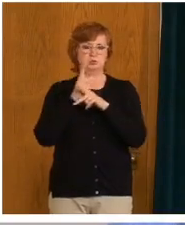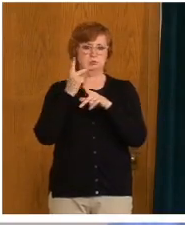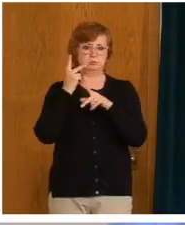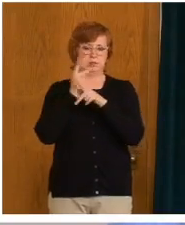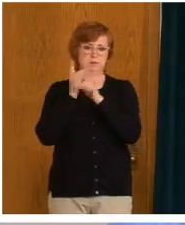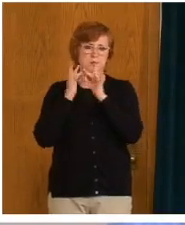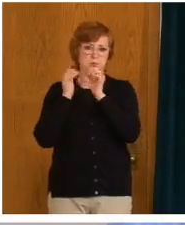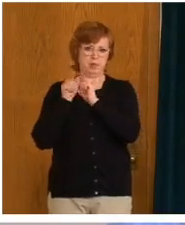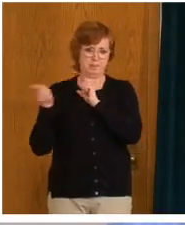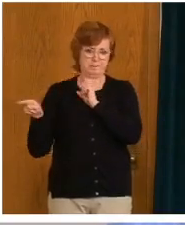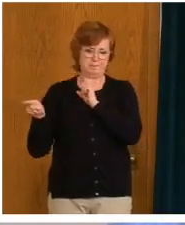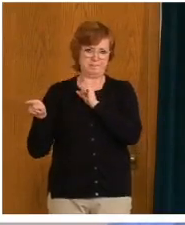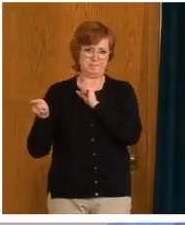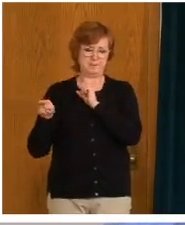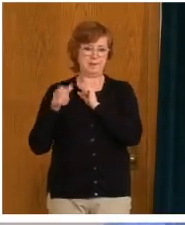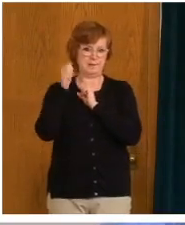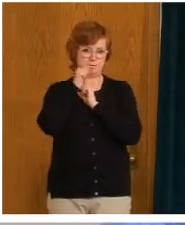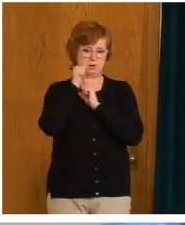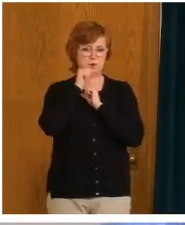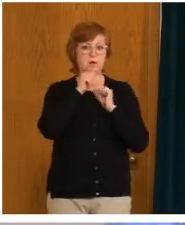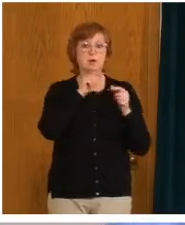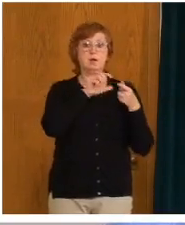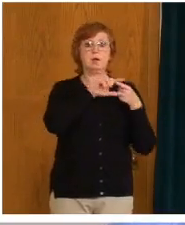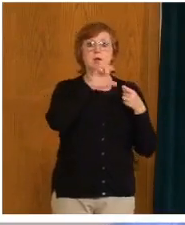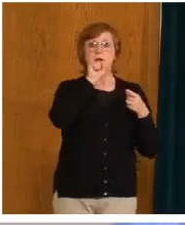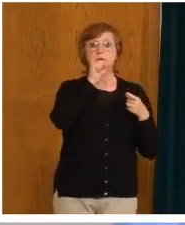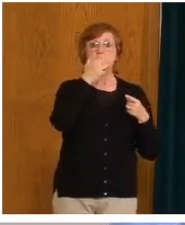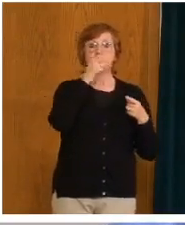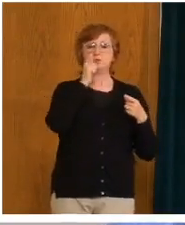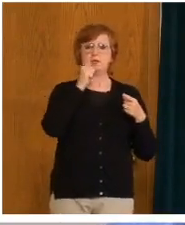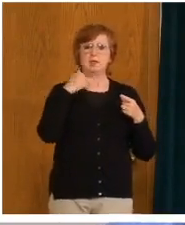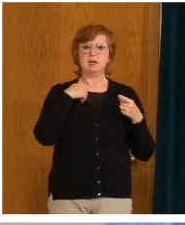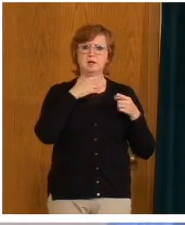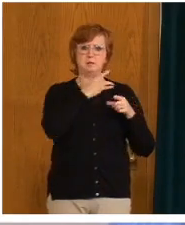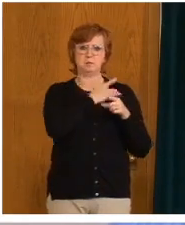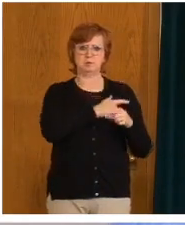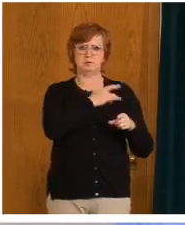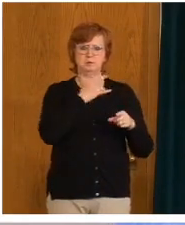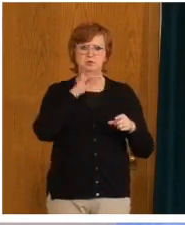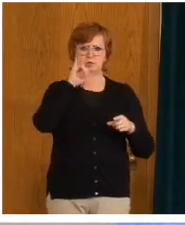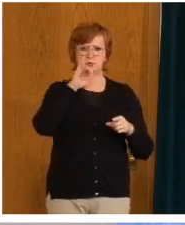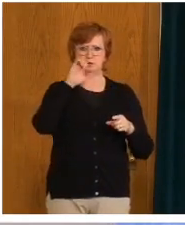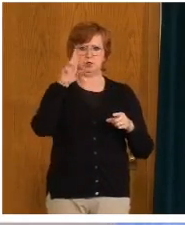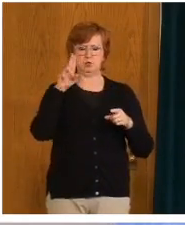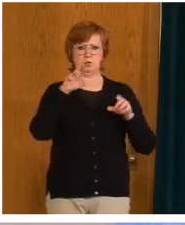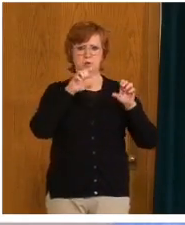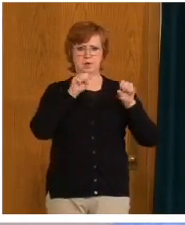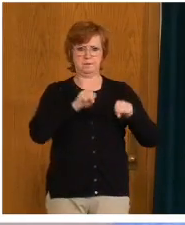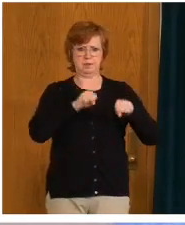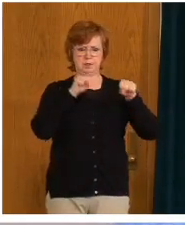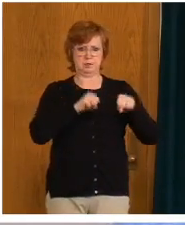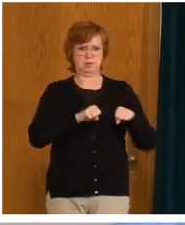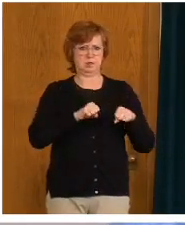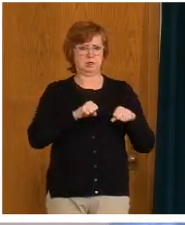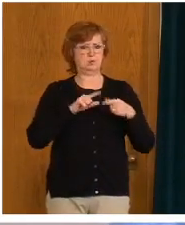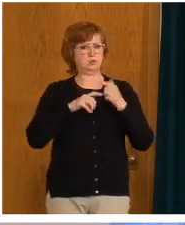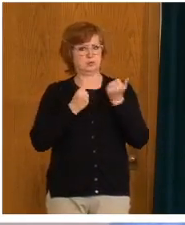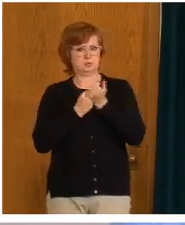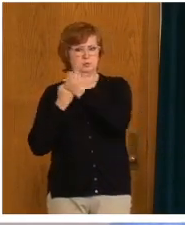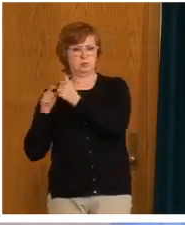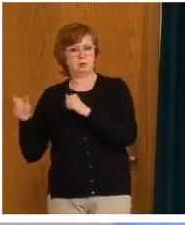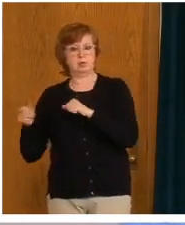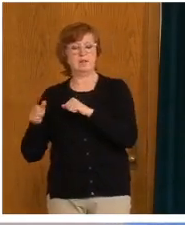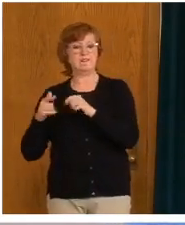on using Saskatchewan Health Authority's provincial ICU capacity to support Manitoba. We'll do this in a slow and measured